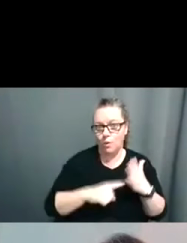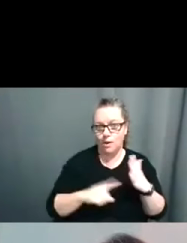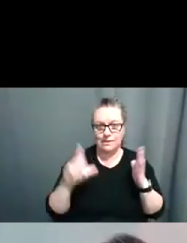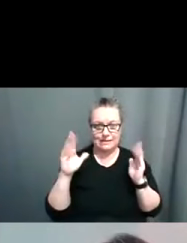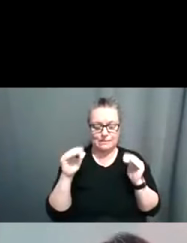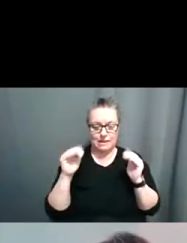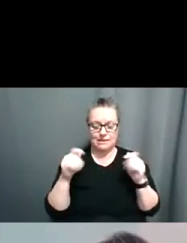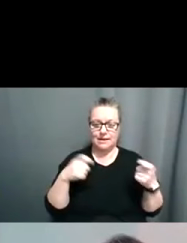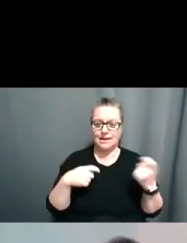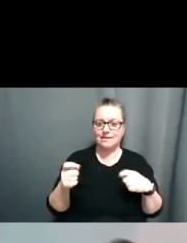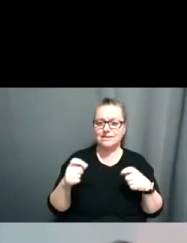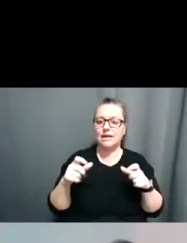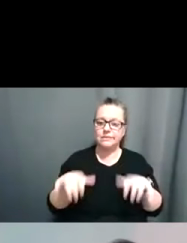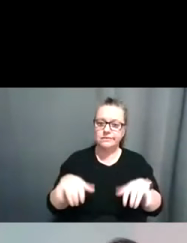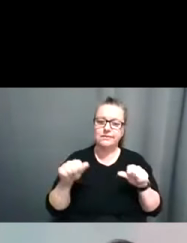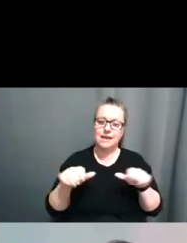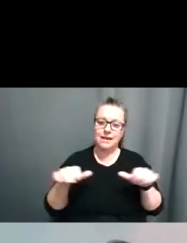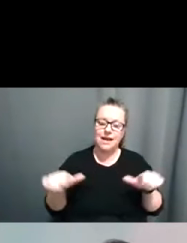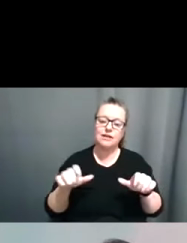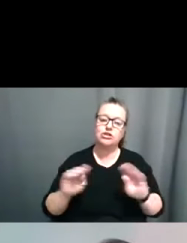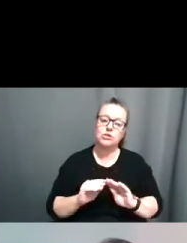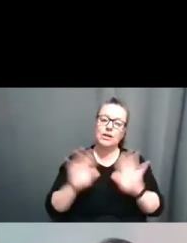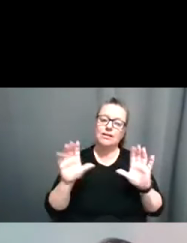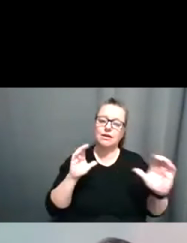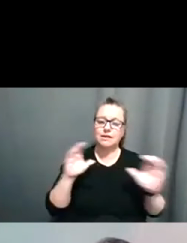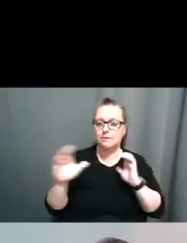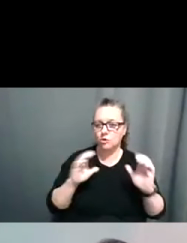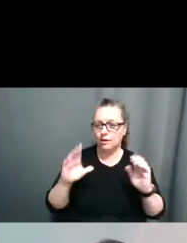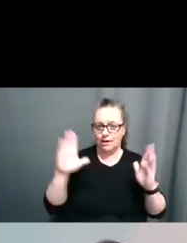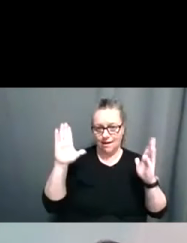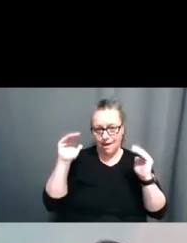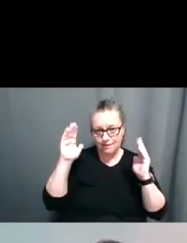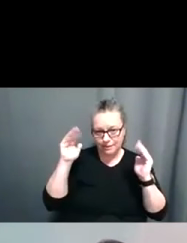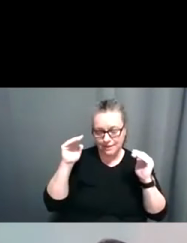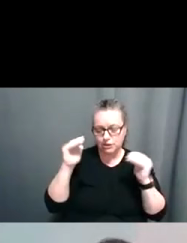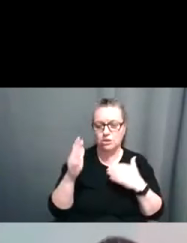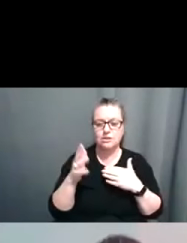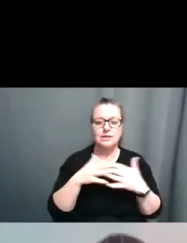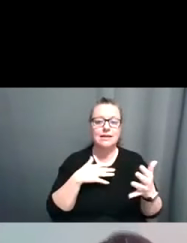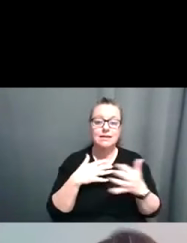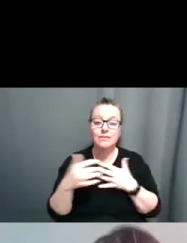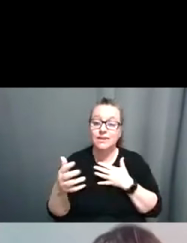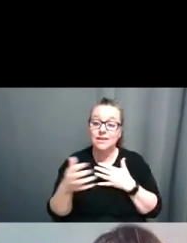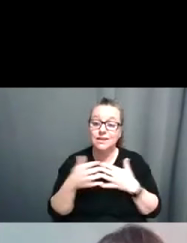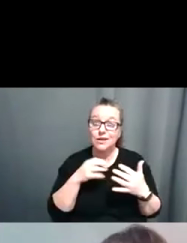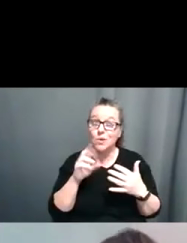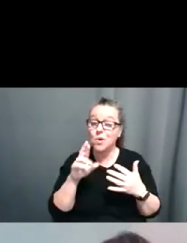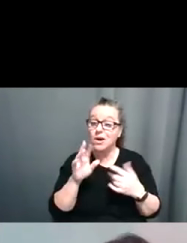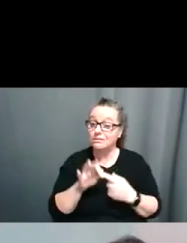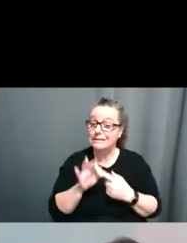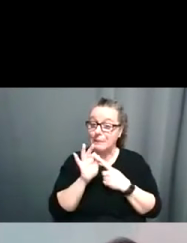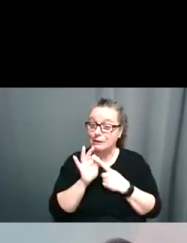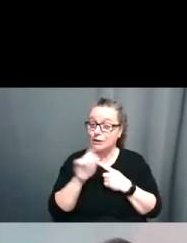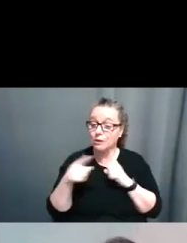and instead take action to clearly communicate expectations, even or especially when